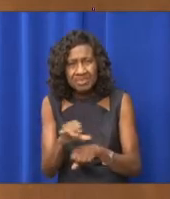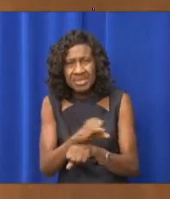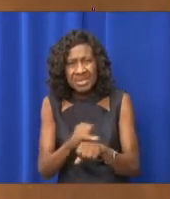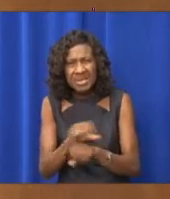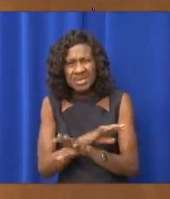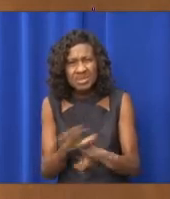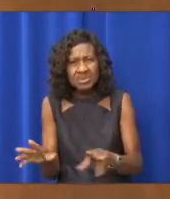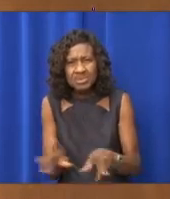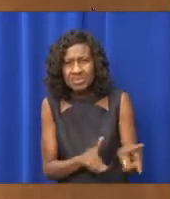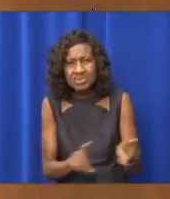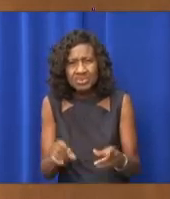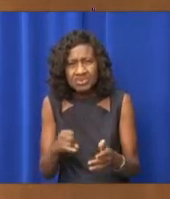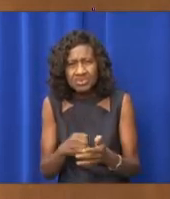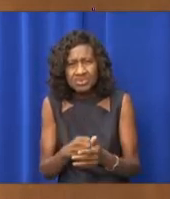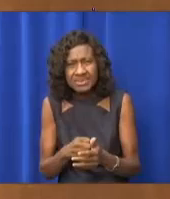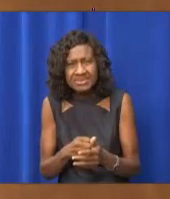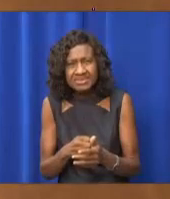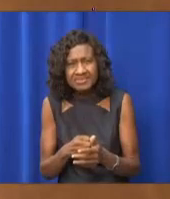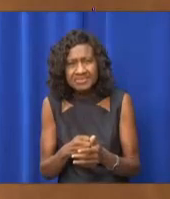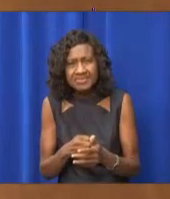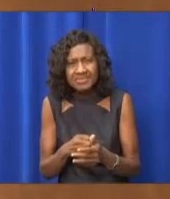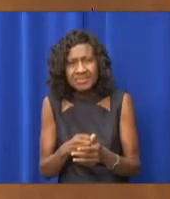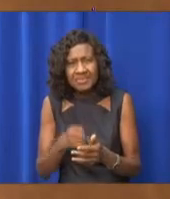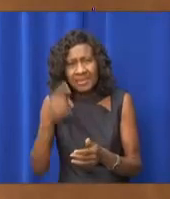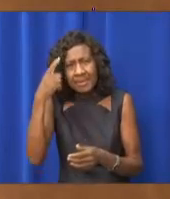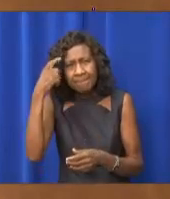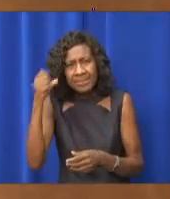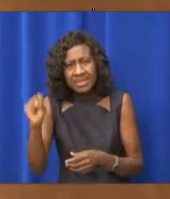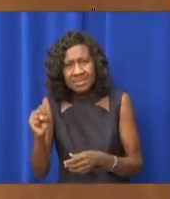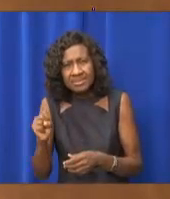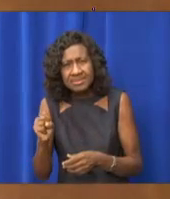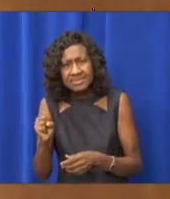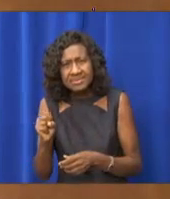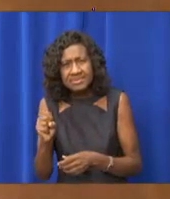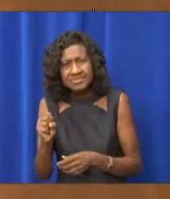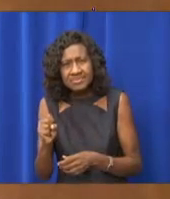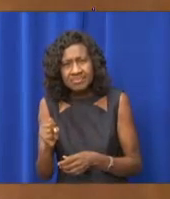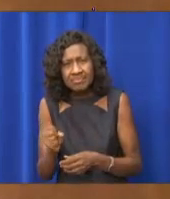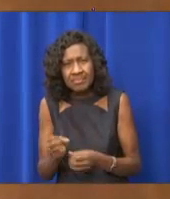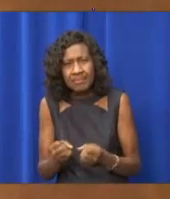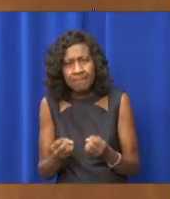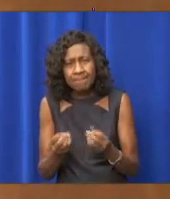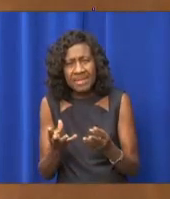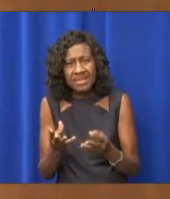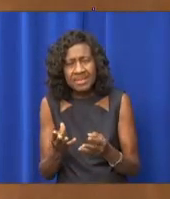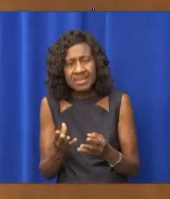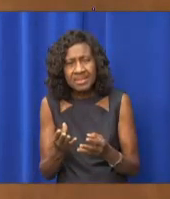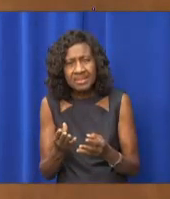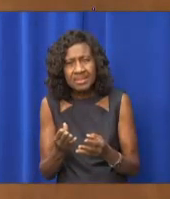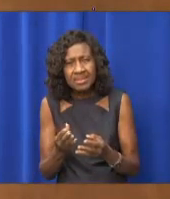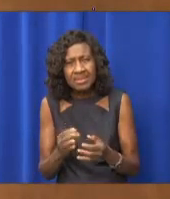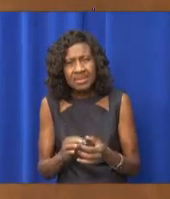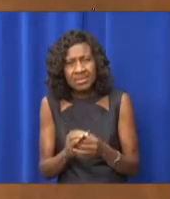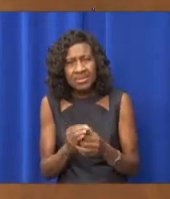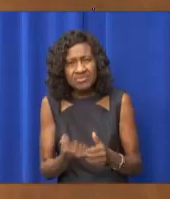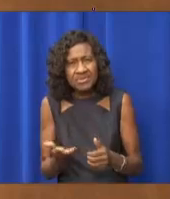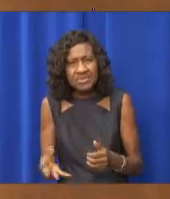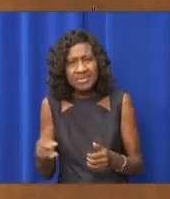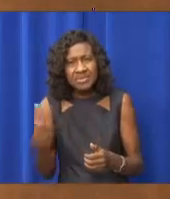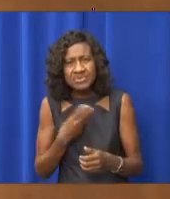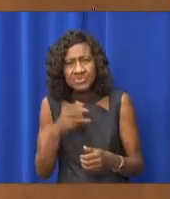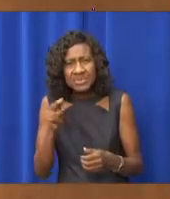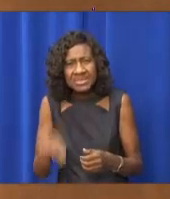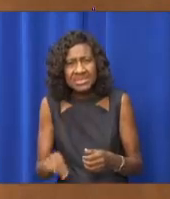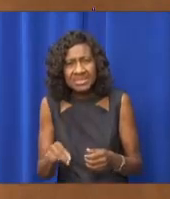it is not due to a lack of interest. It's actually because many of the tools that enable you to calculate it